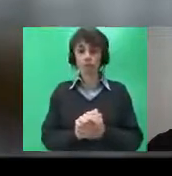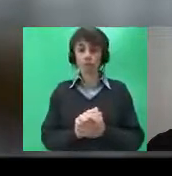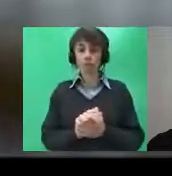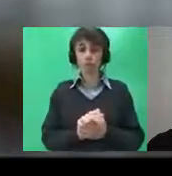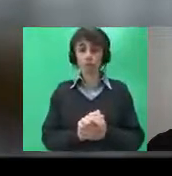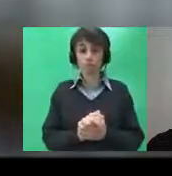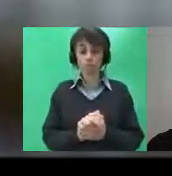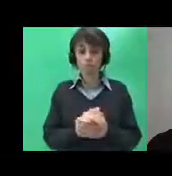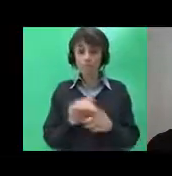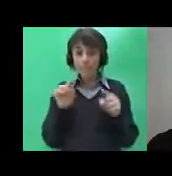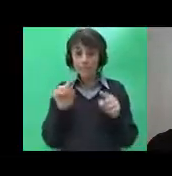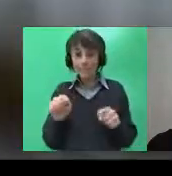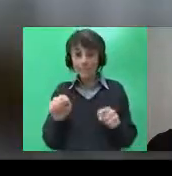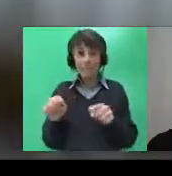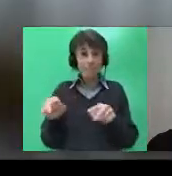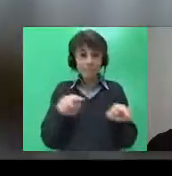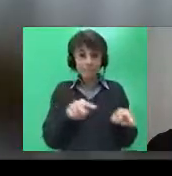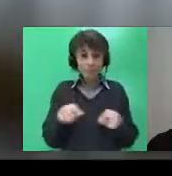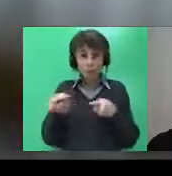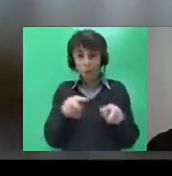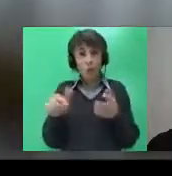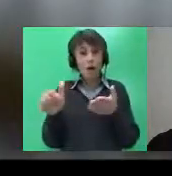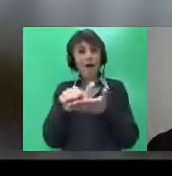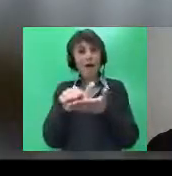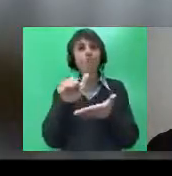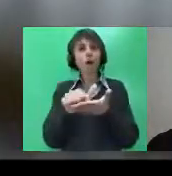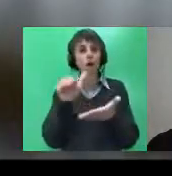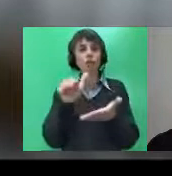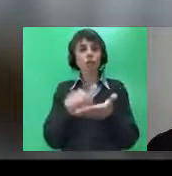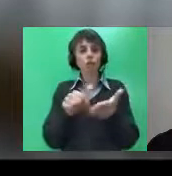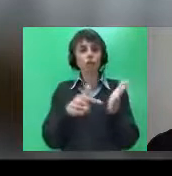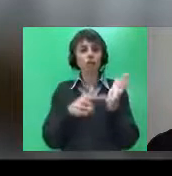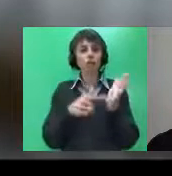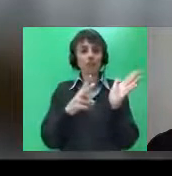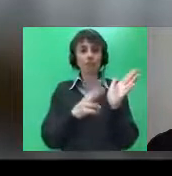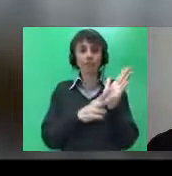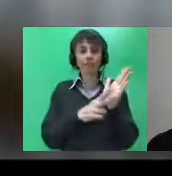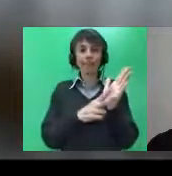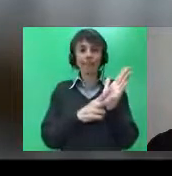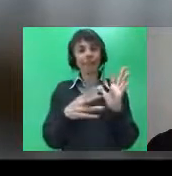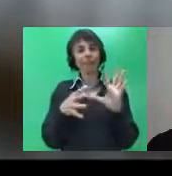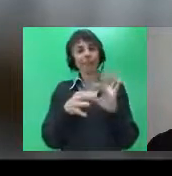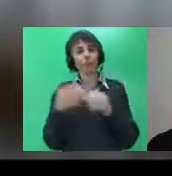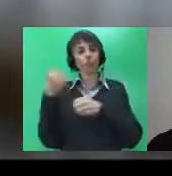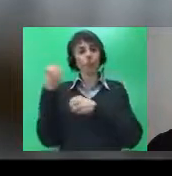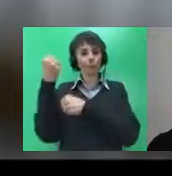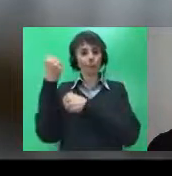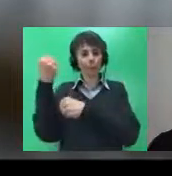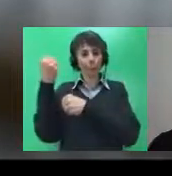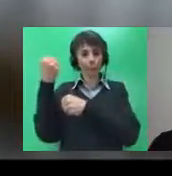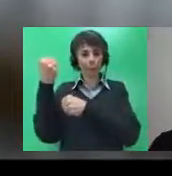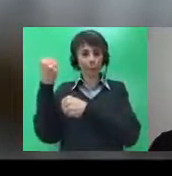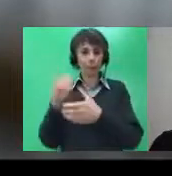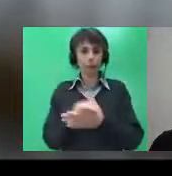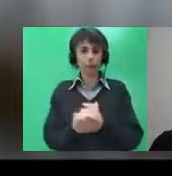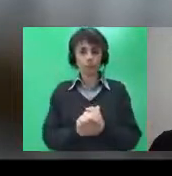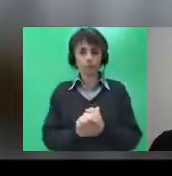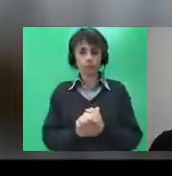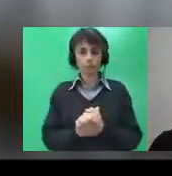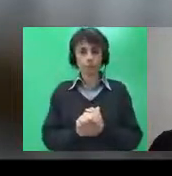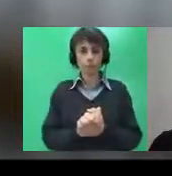So hopefully we're going to be able to show you the latest television ad that's currently running.